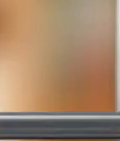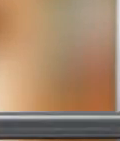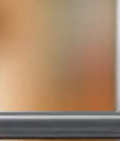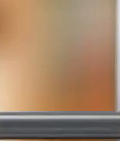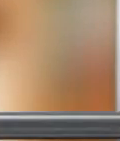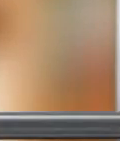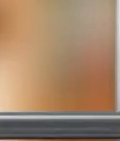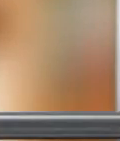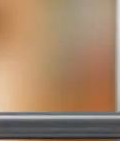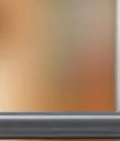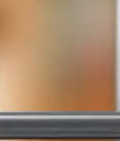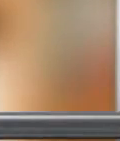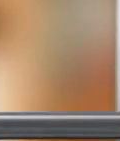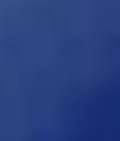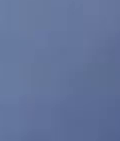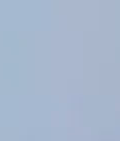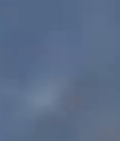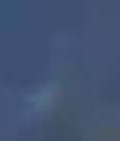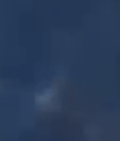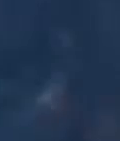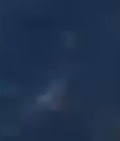back after this.